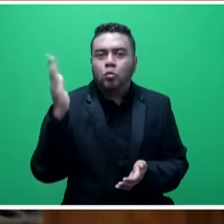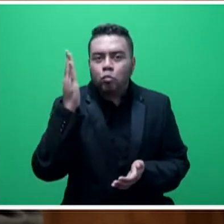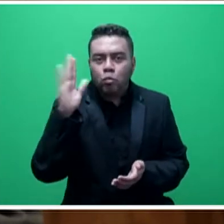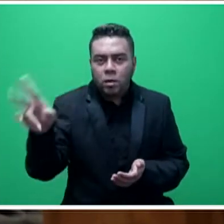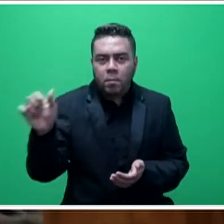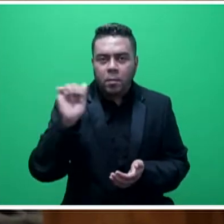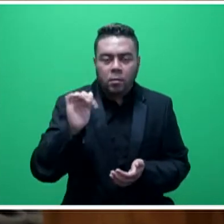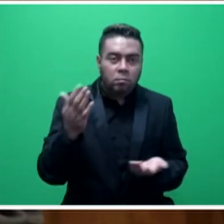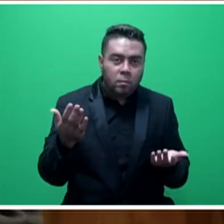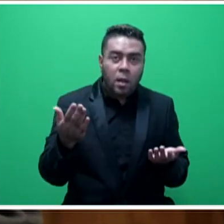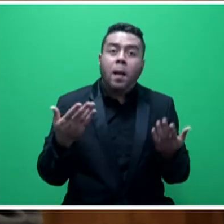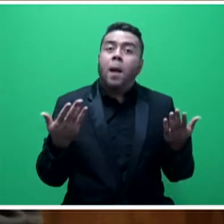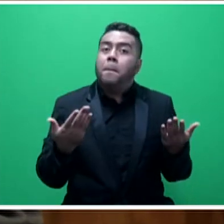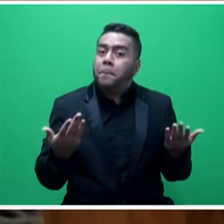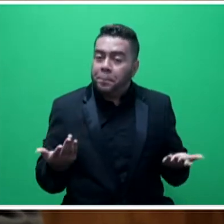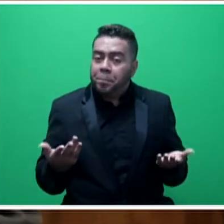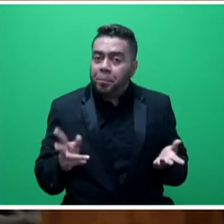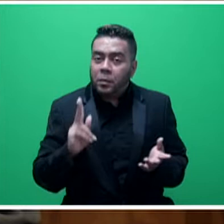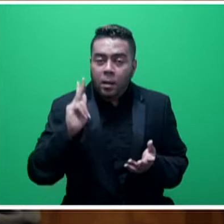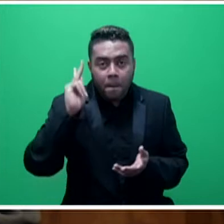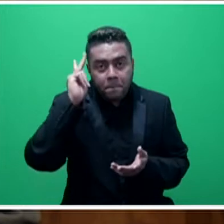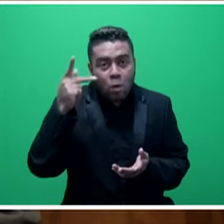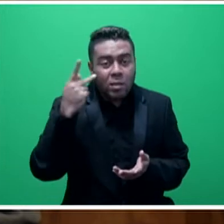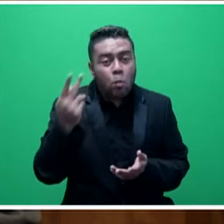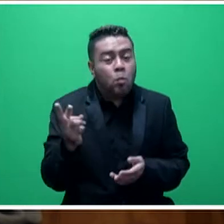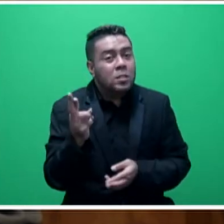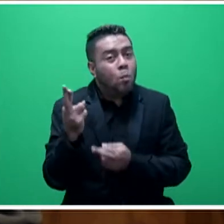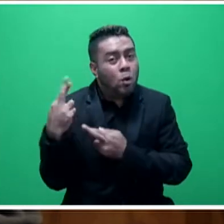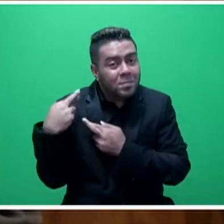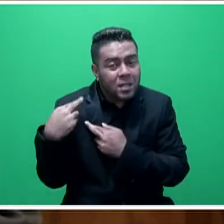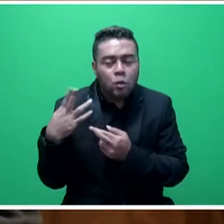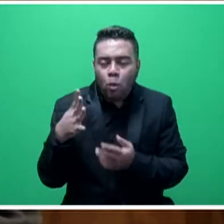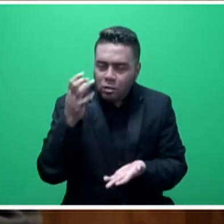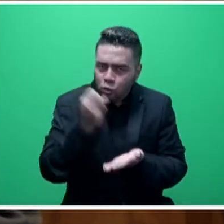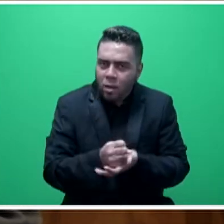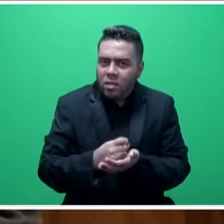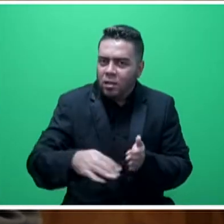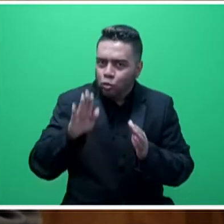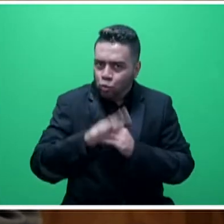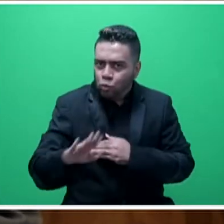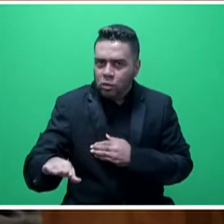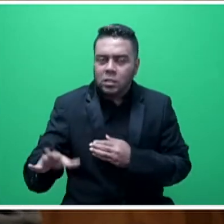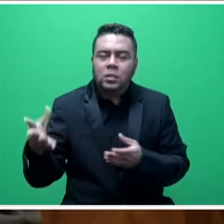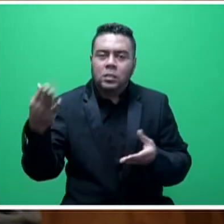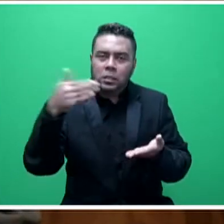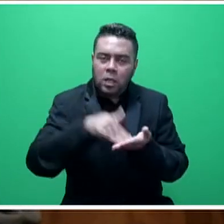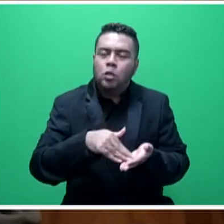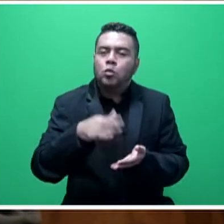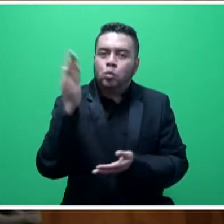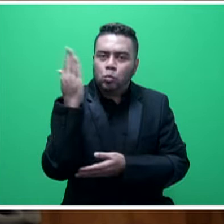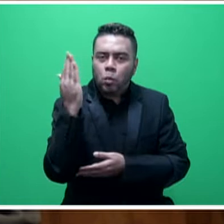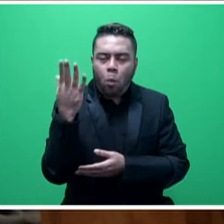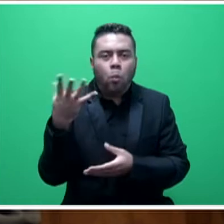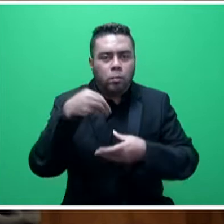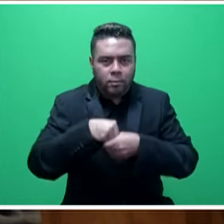Mr. Speaker said, however, parental responsibilities in ensuring that the children reach school will still remain with